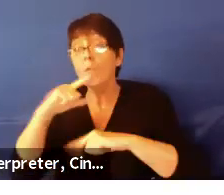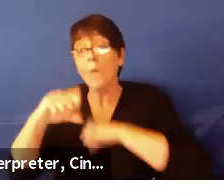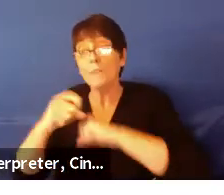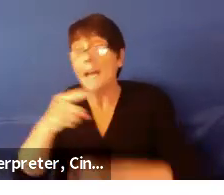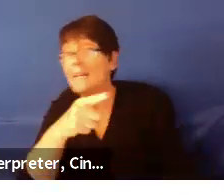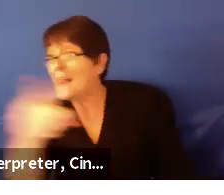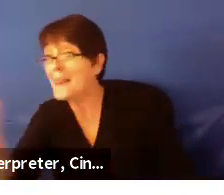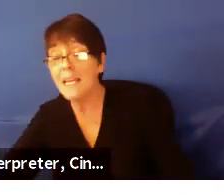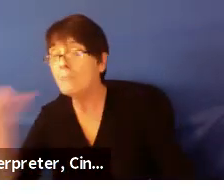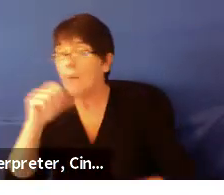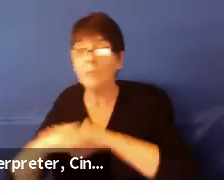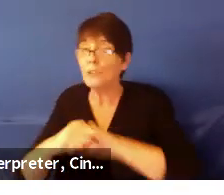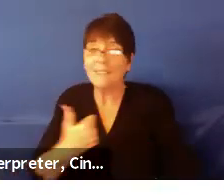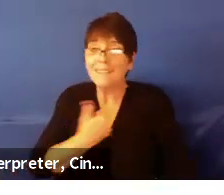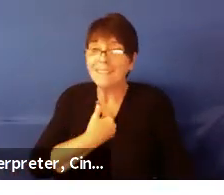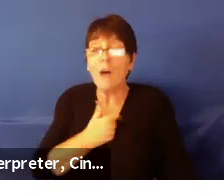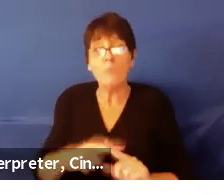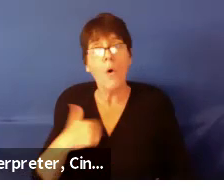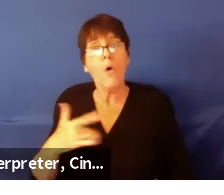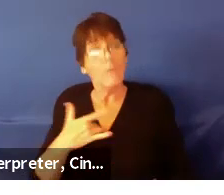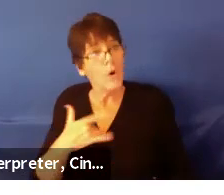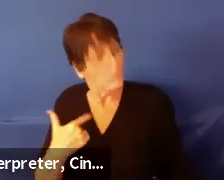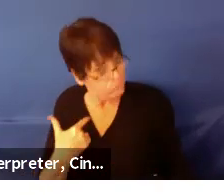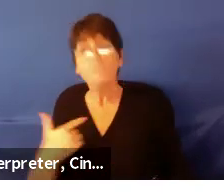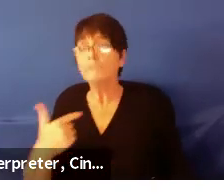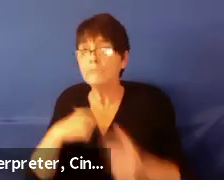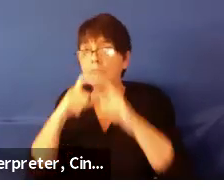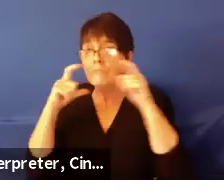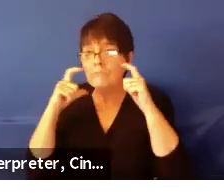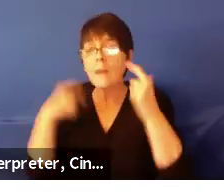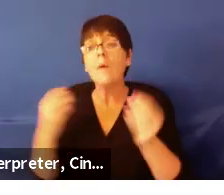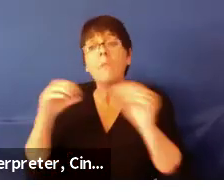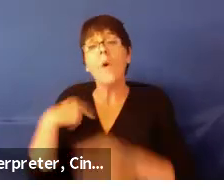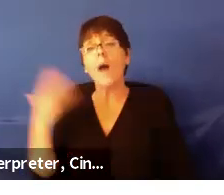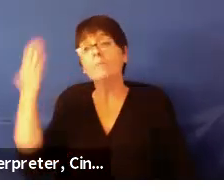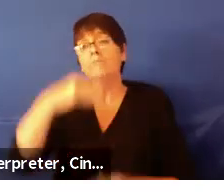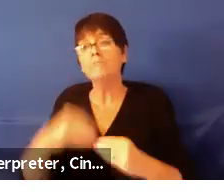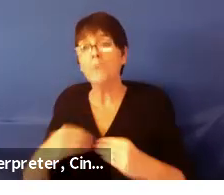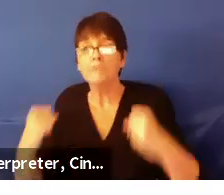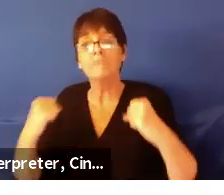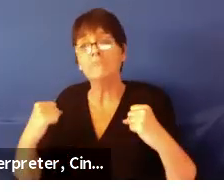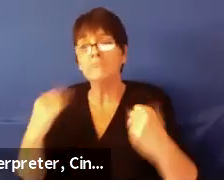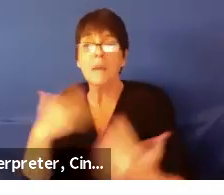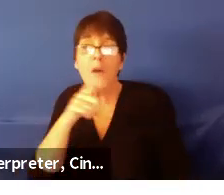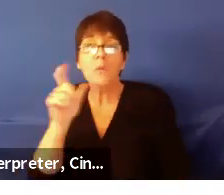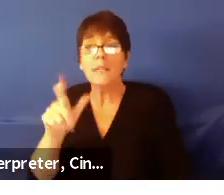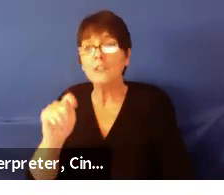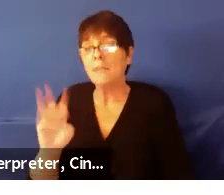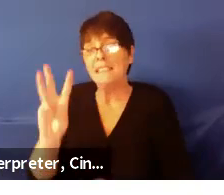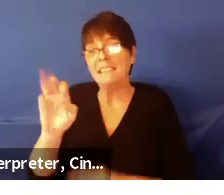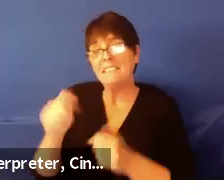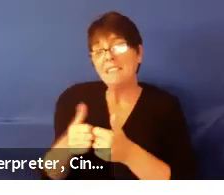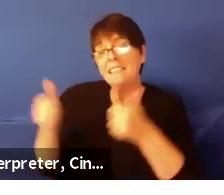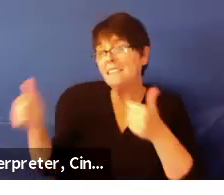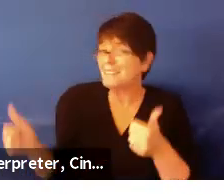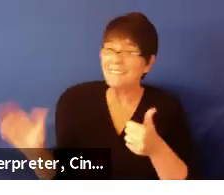protecting them. But they feel as though they're a little bit more invincible, and so may not need to be 6 feet apart. And that has